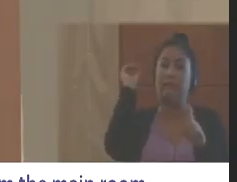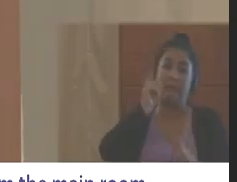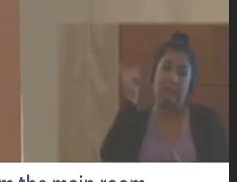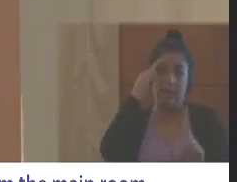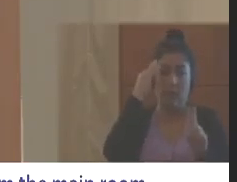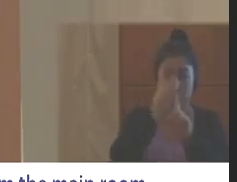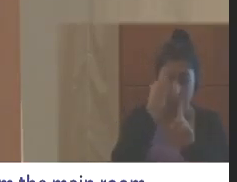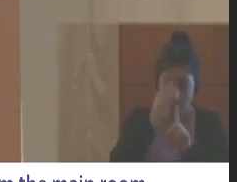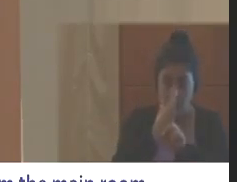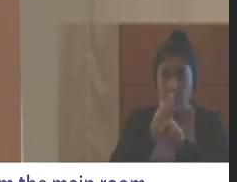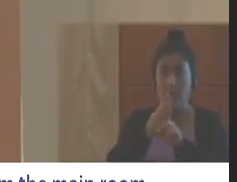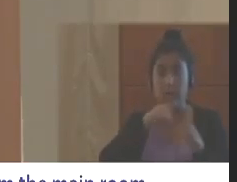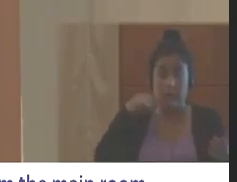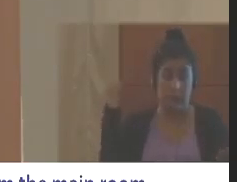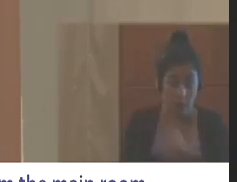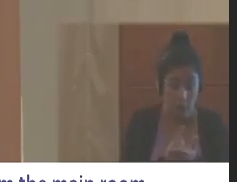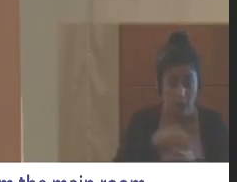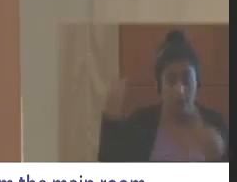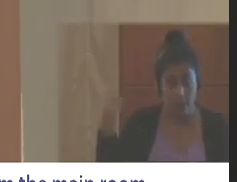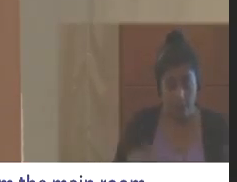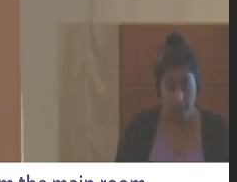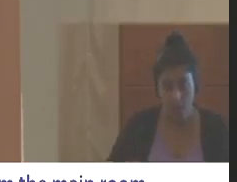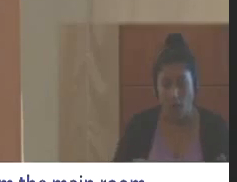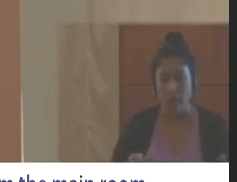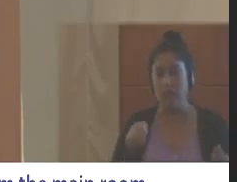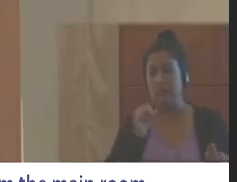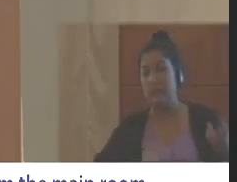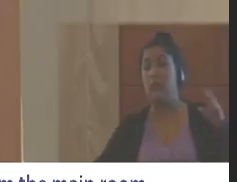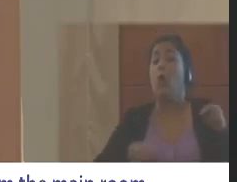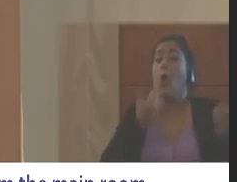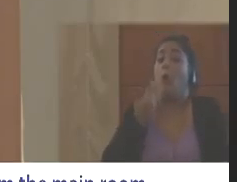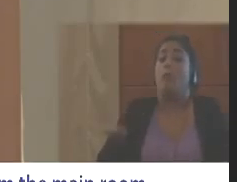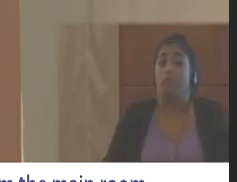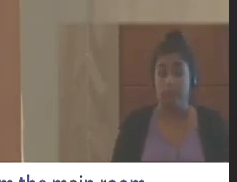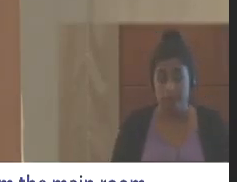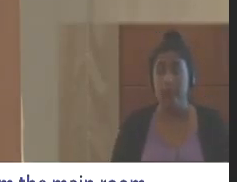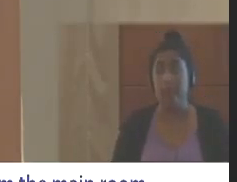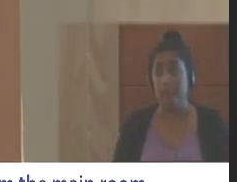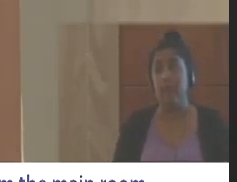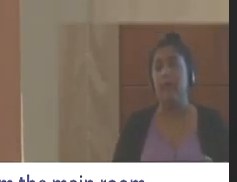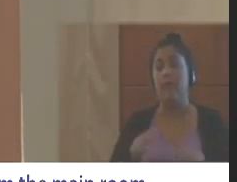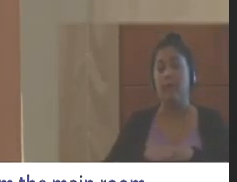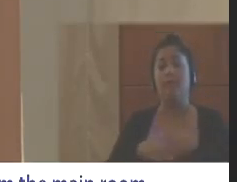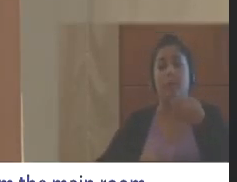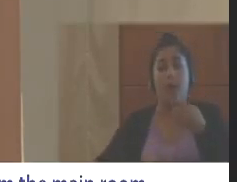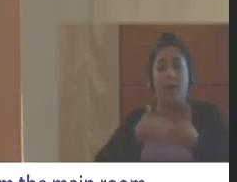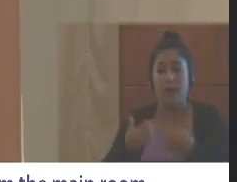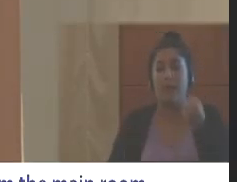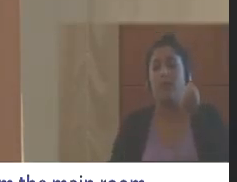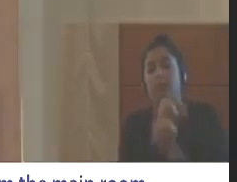if effectively we are achieving the objectives set, and so